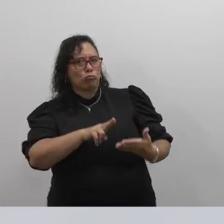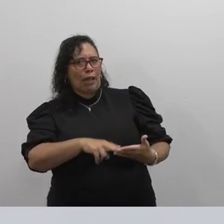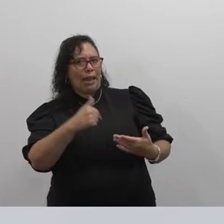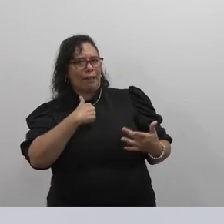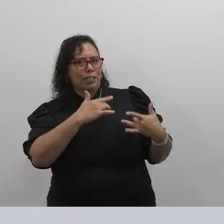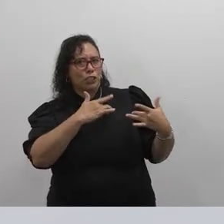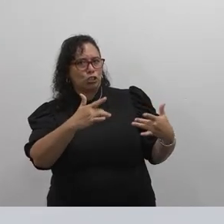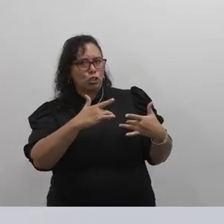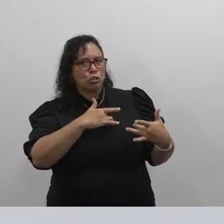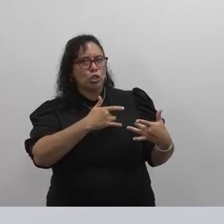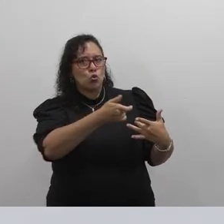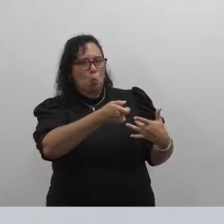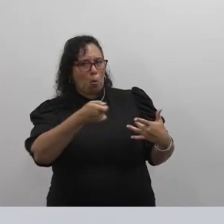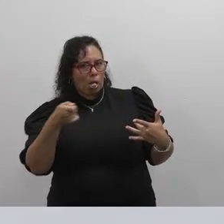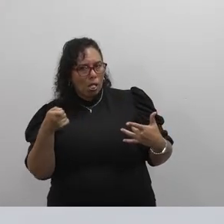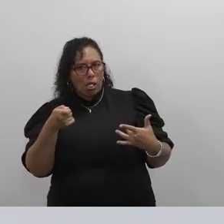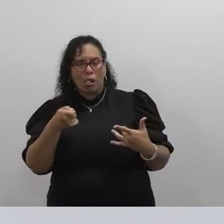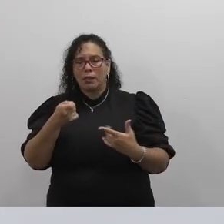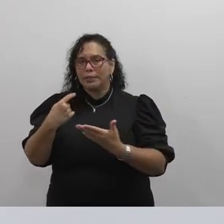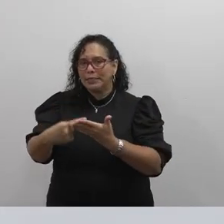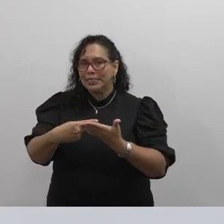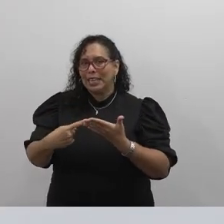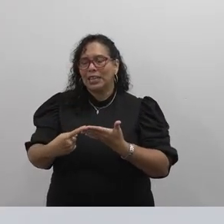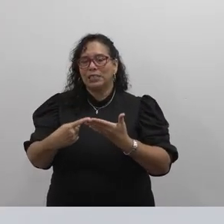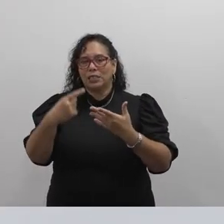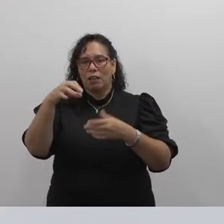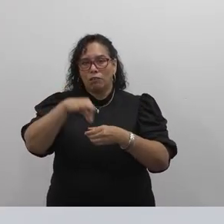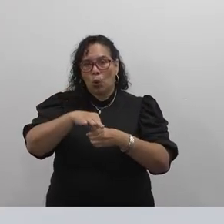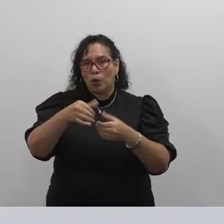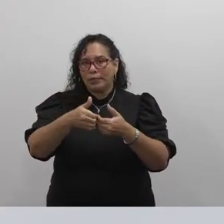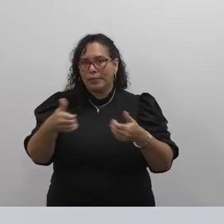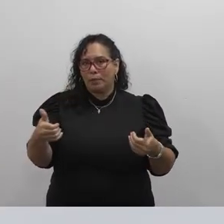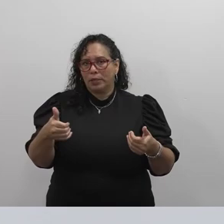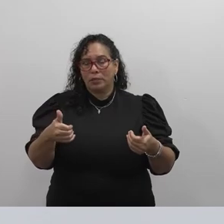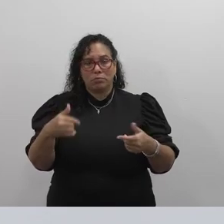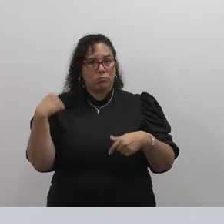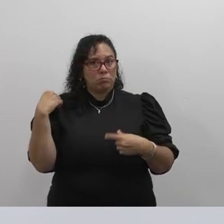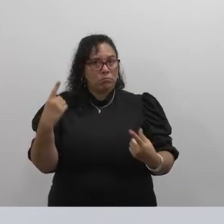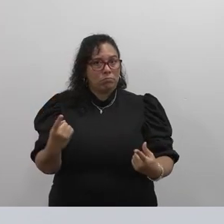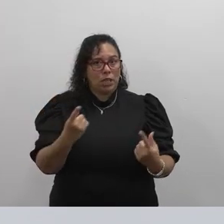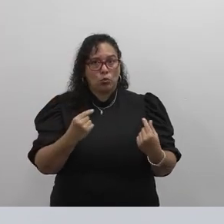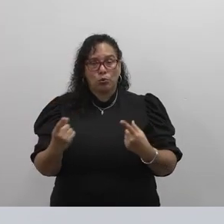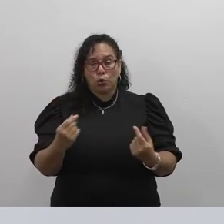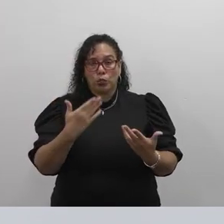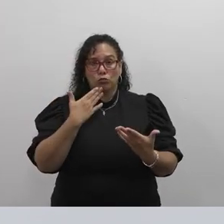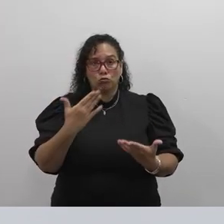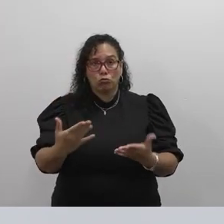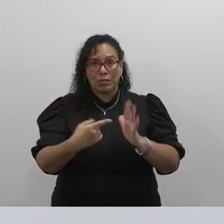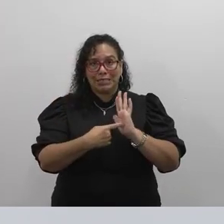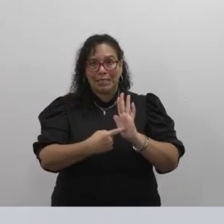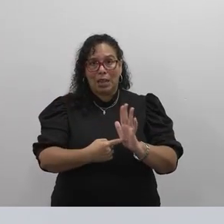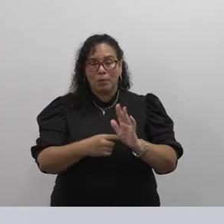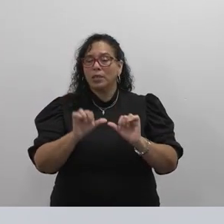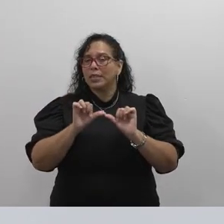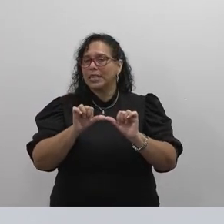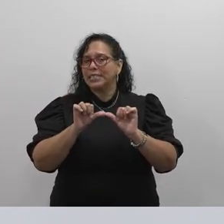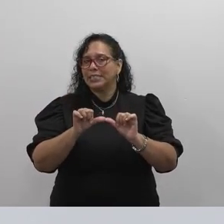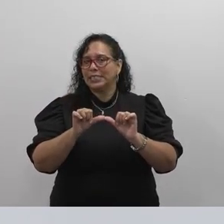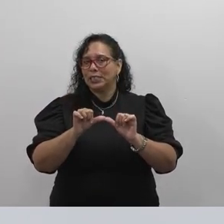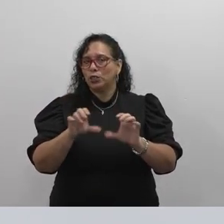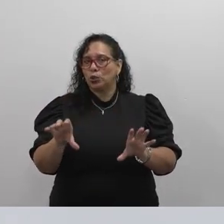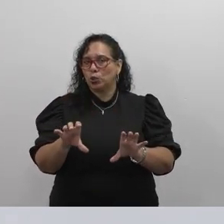would be discussed and voted on separately. So what you have been doing already is a really good example of what you'll continue to be able